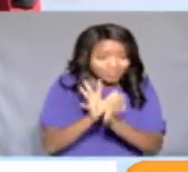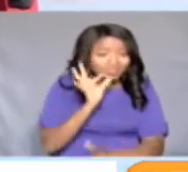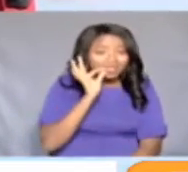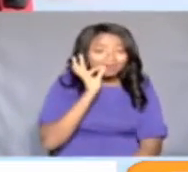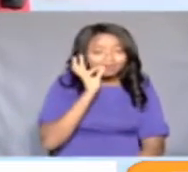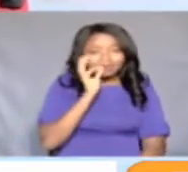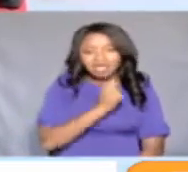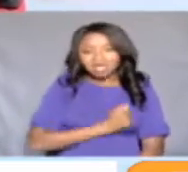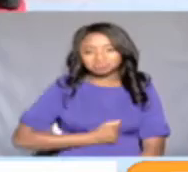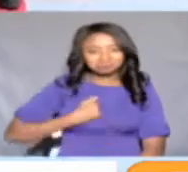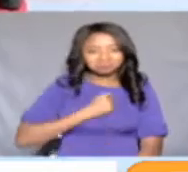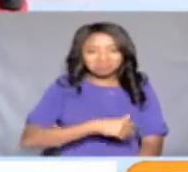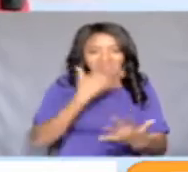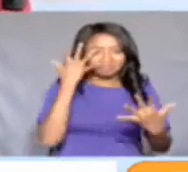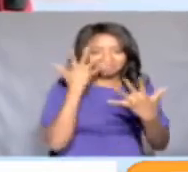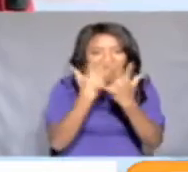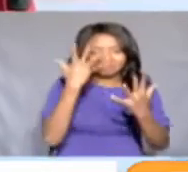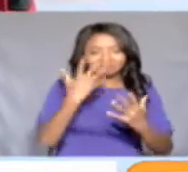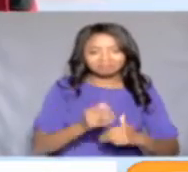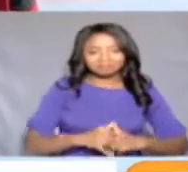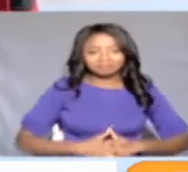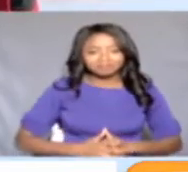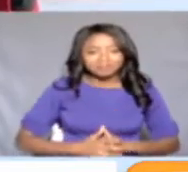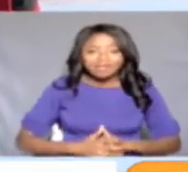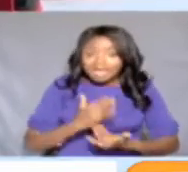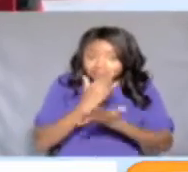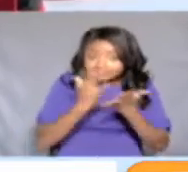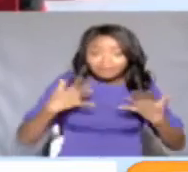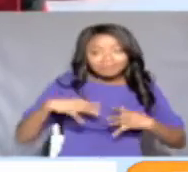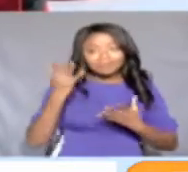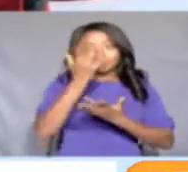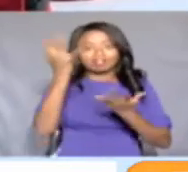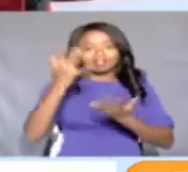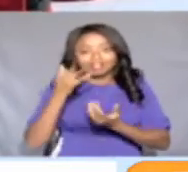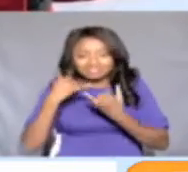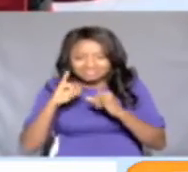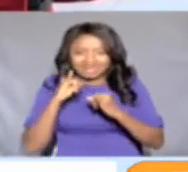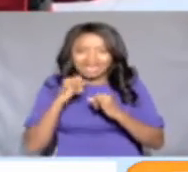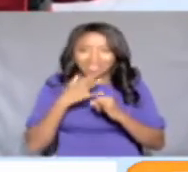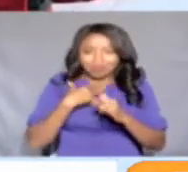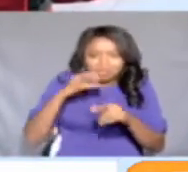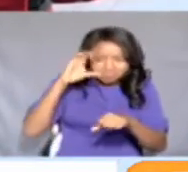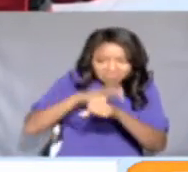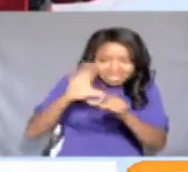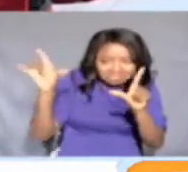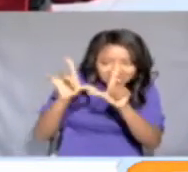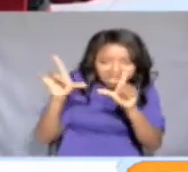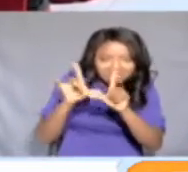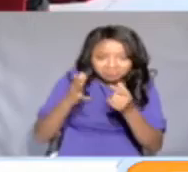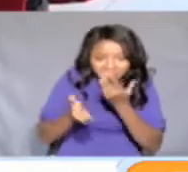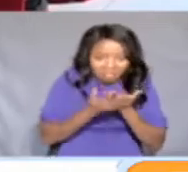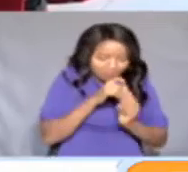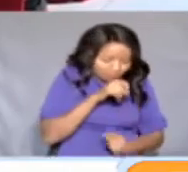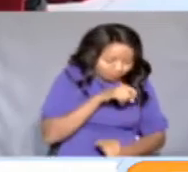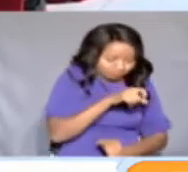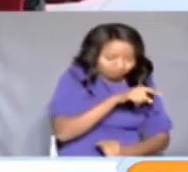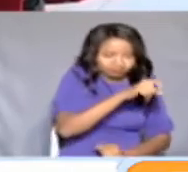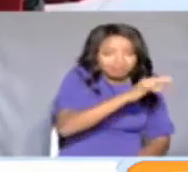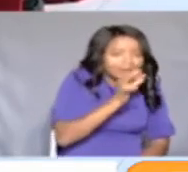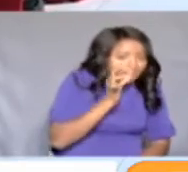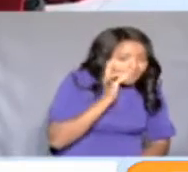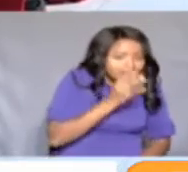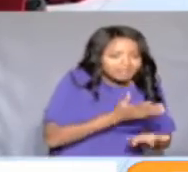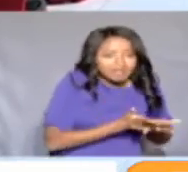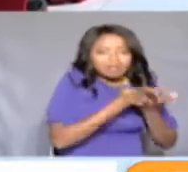if you catch you with bangi, you'll get arrested. Yeah, some of the people have tried applying for licenses to grow marijuana for export.